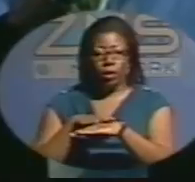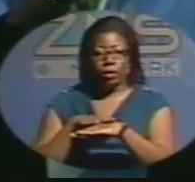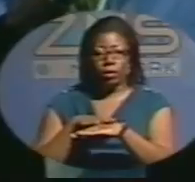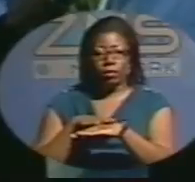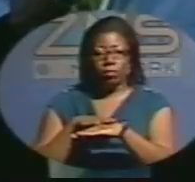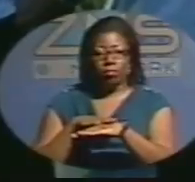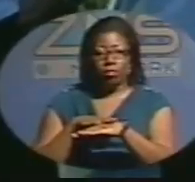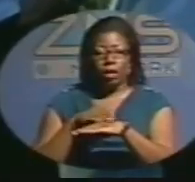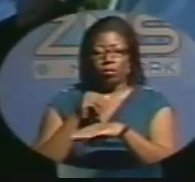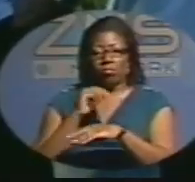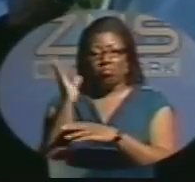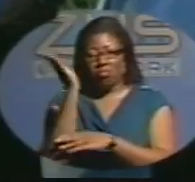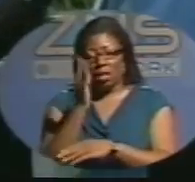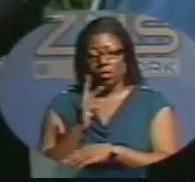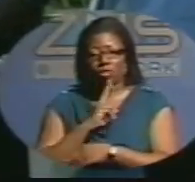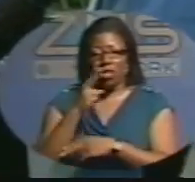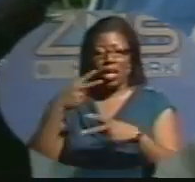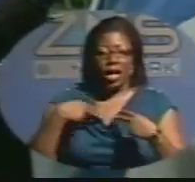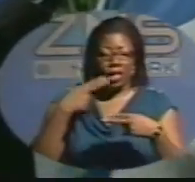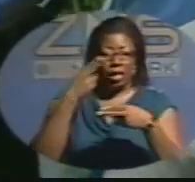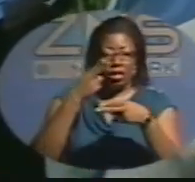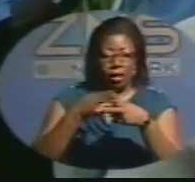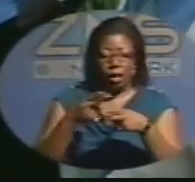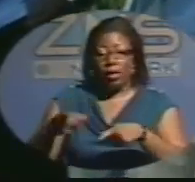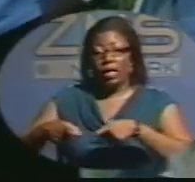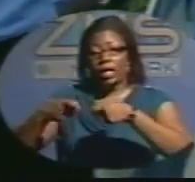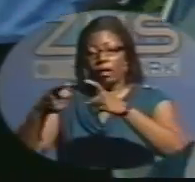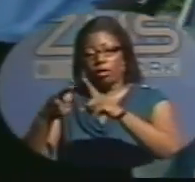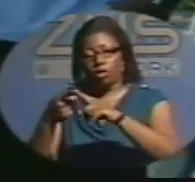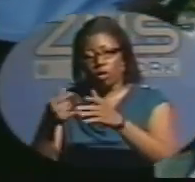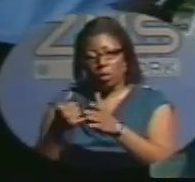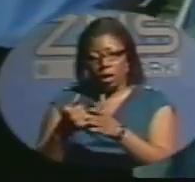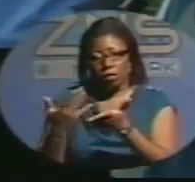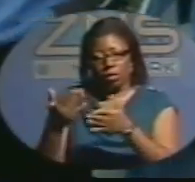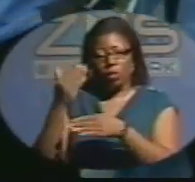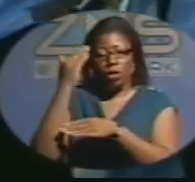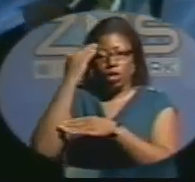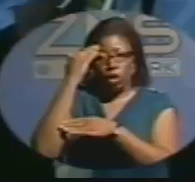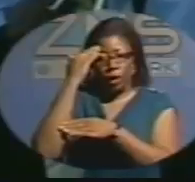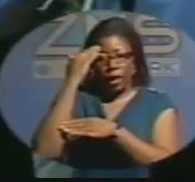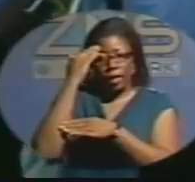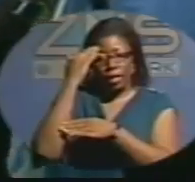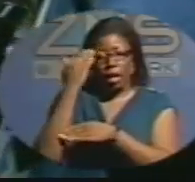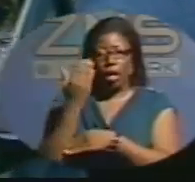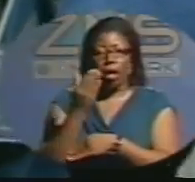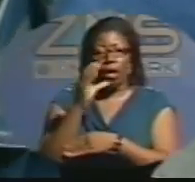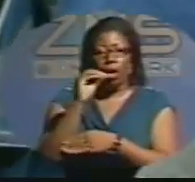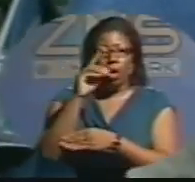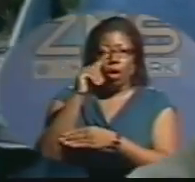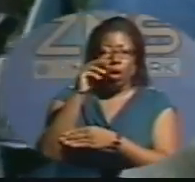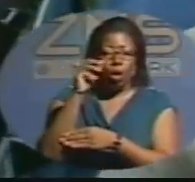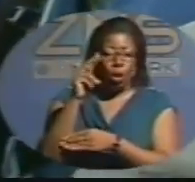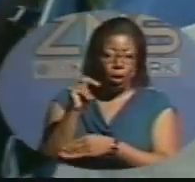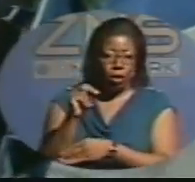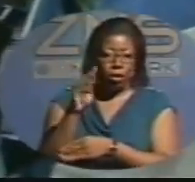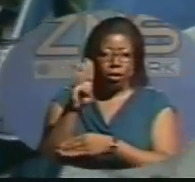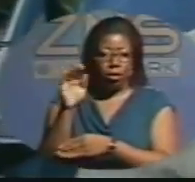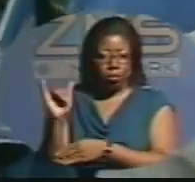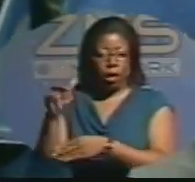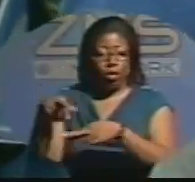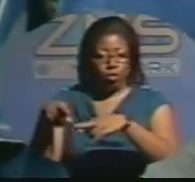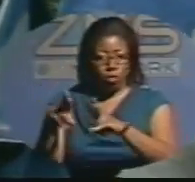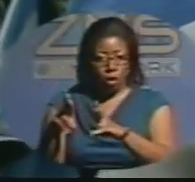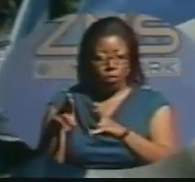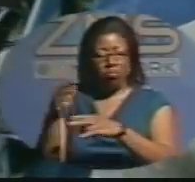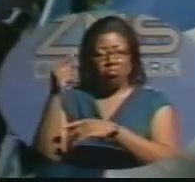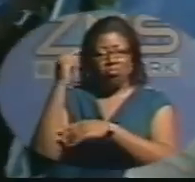it never really had a name assigned to it, other than we knew it as the Cotton Bay Road. So therefore,